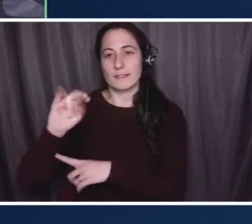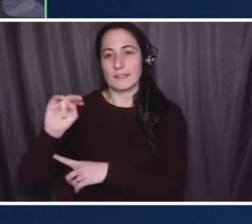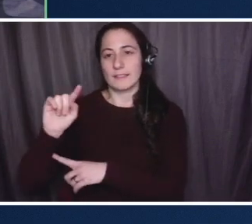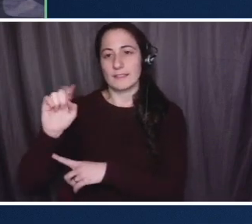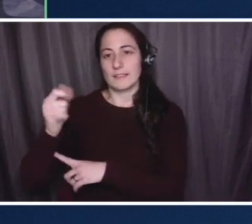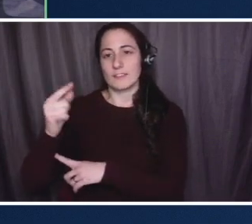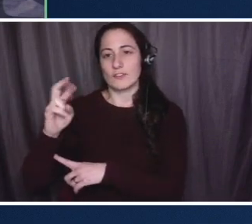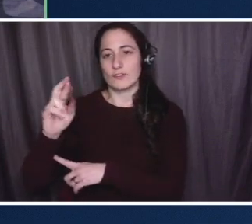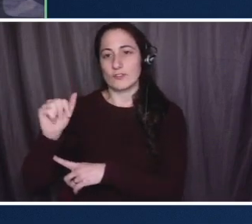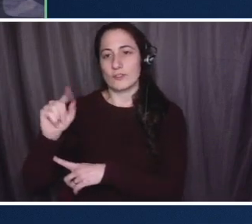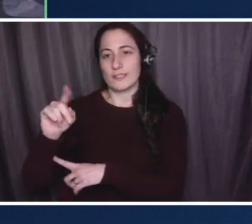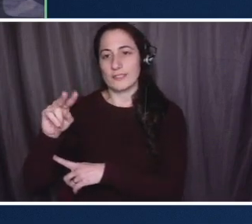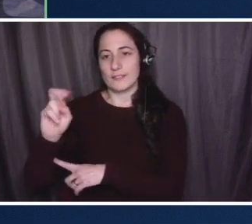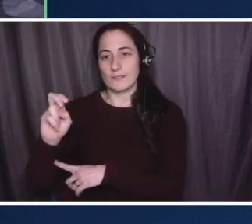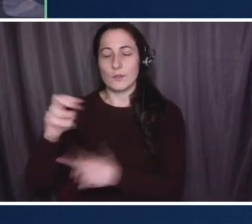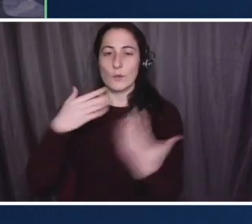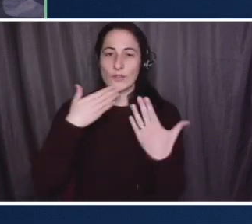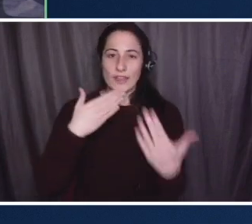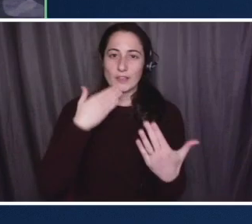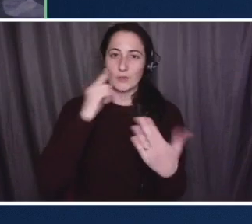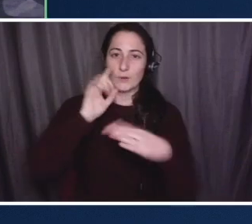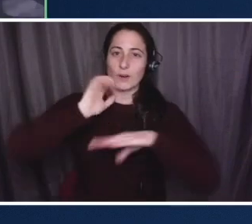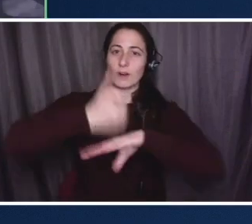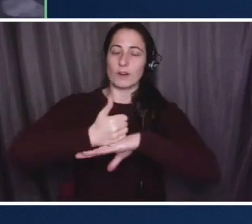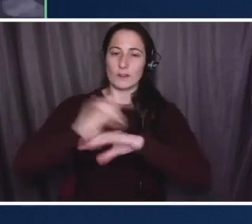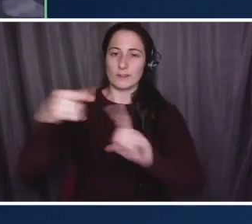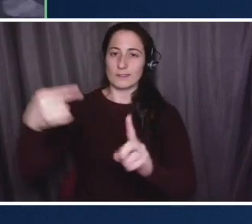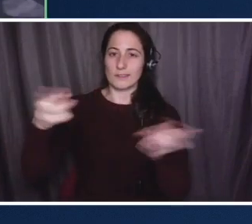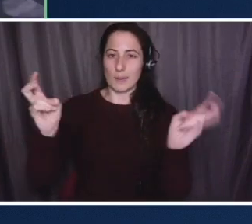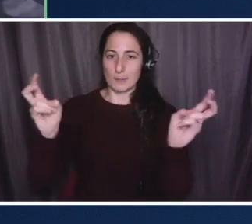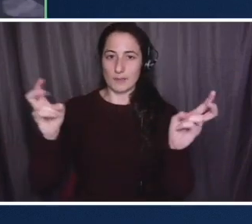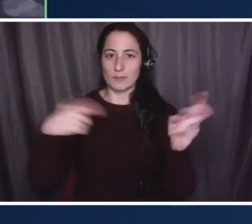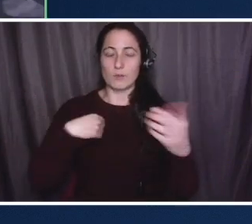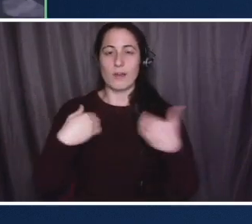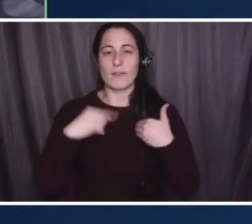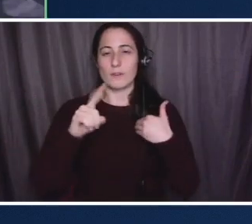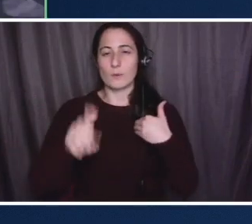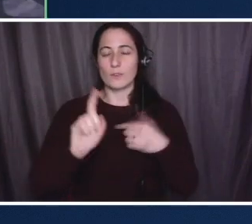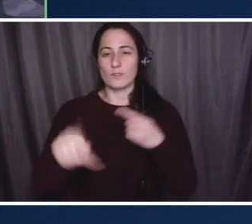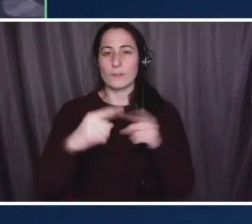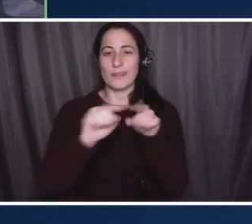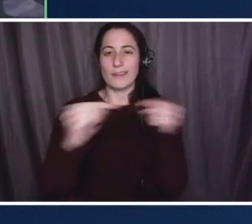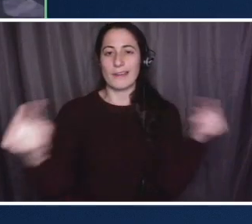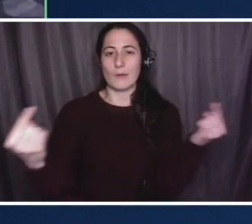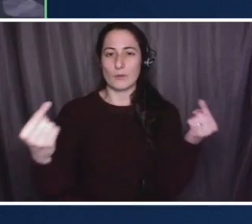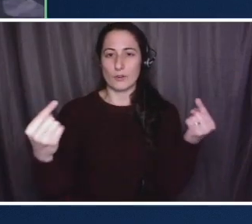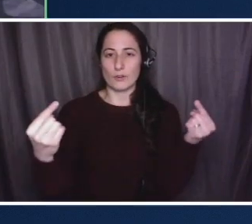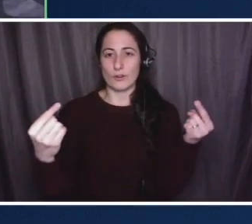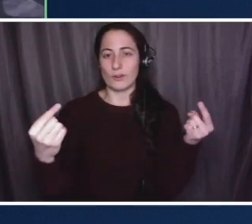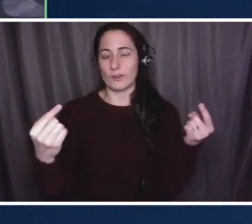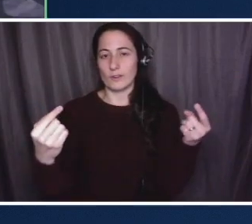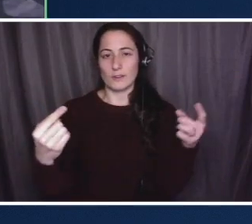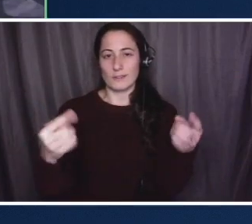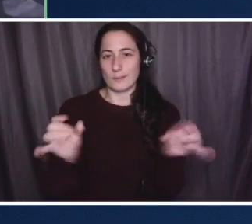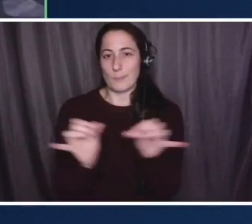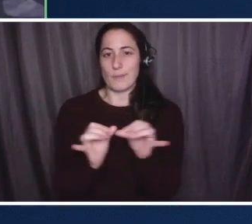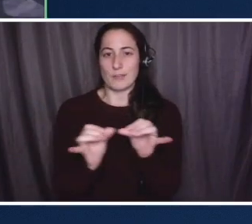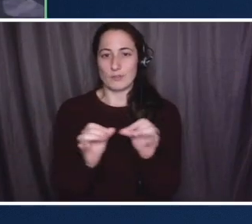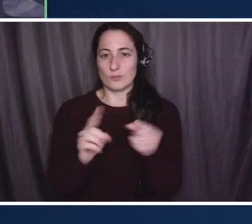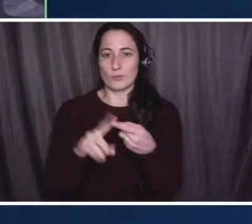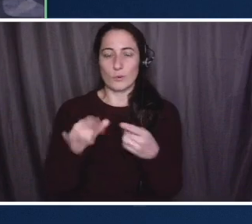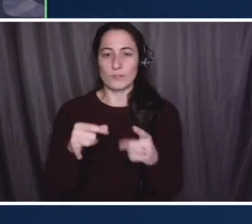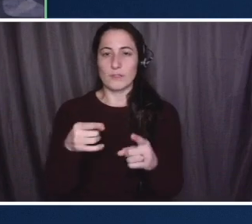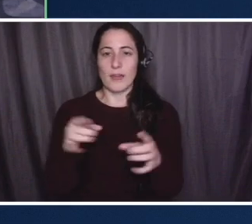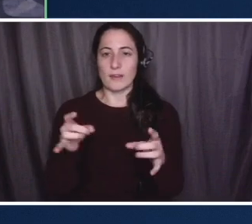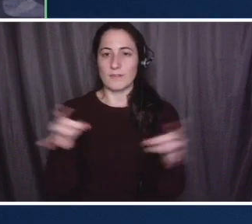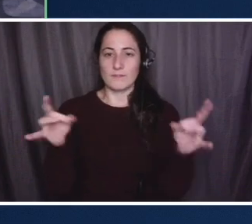center stage for us. I have a question about the countermeasures towards the violence, death threats